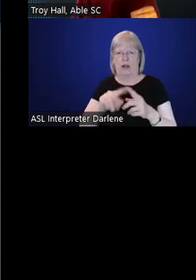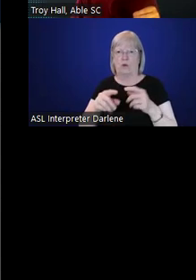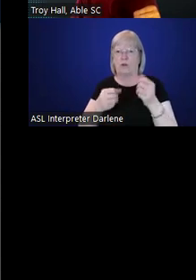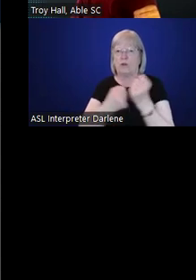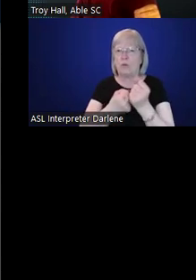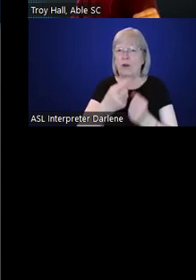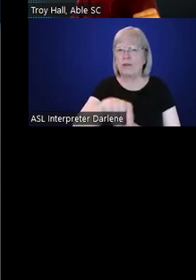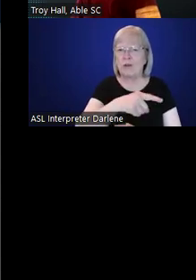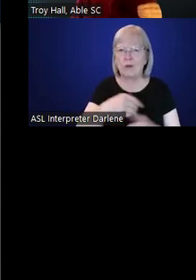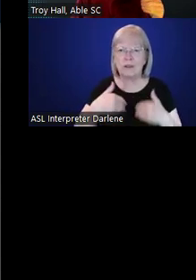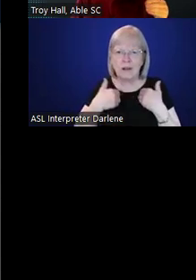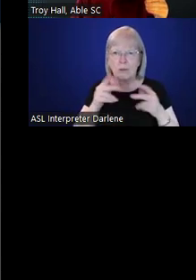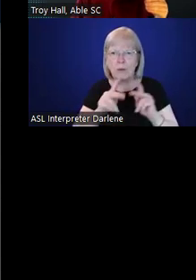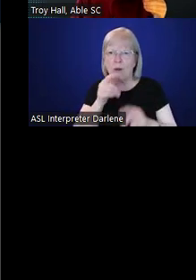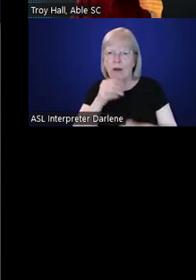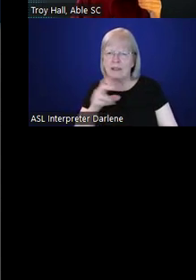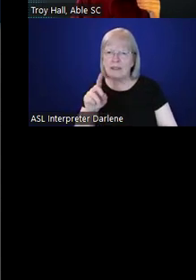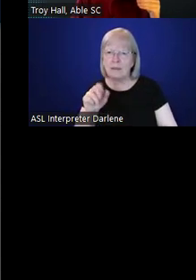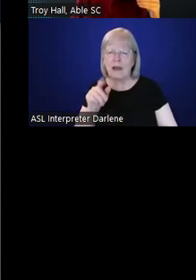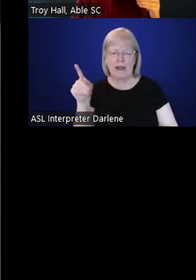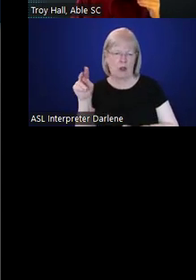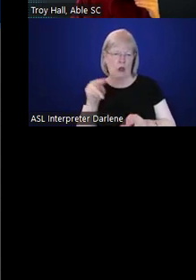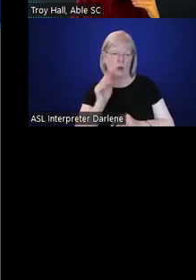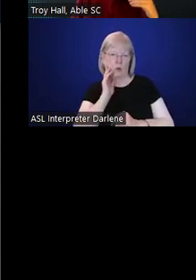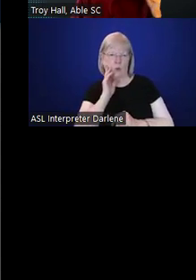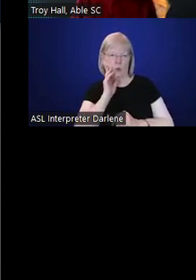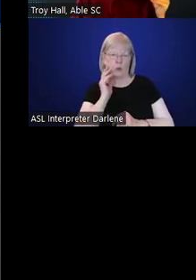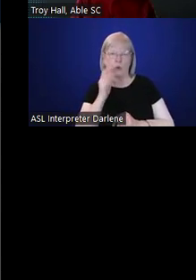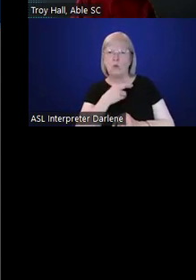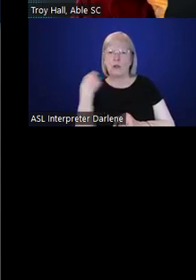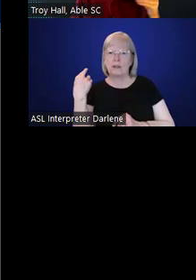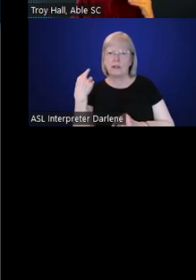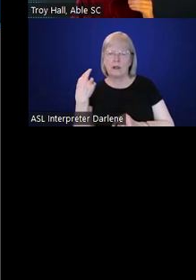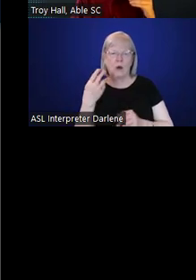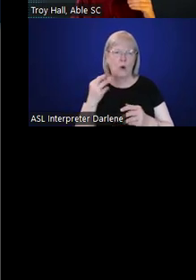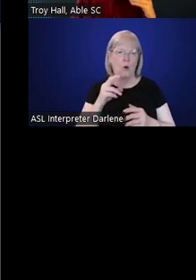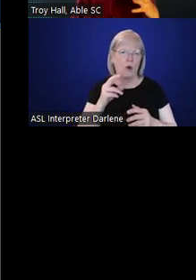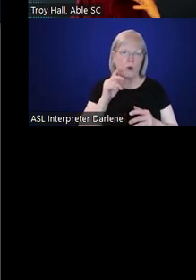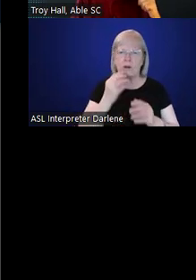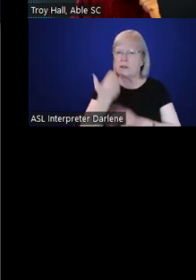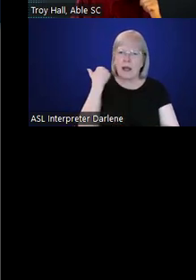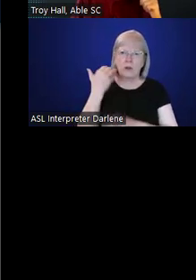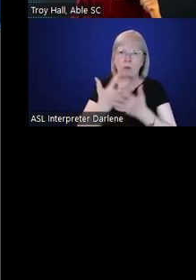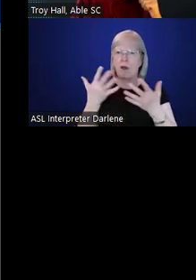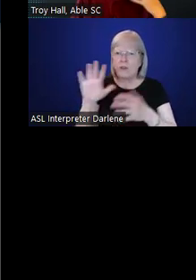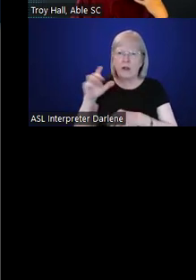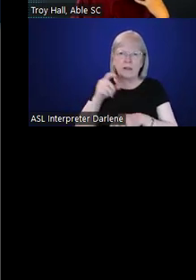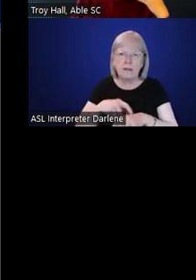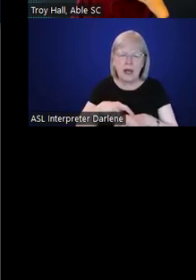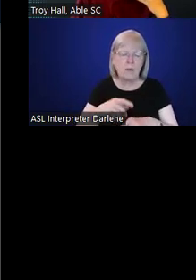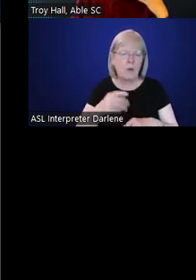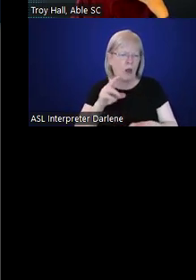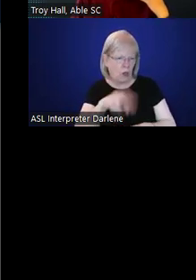right? They see it as some sort of risk, or it's going to take more than they have to give, or they'll need really complex accommodations.